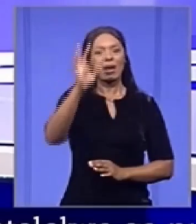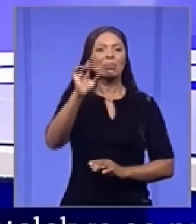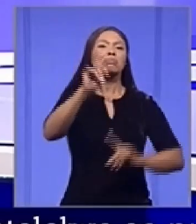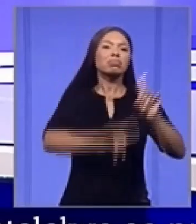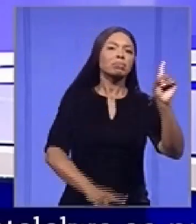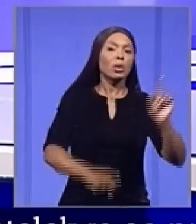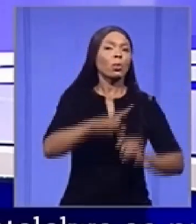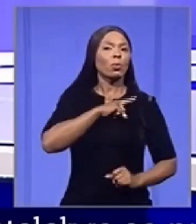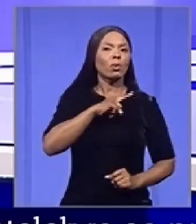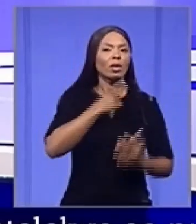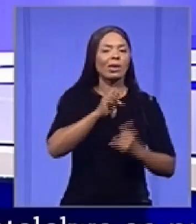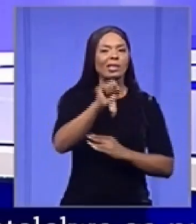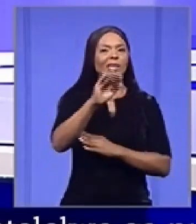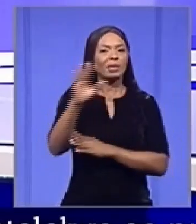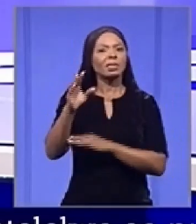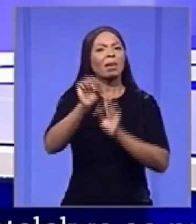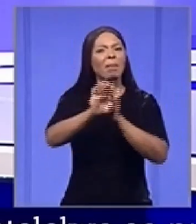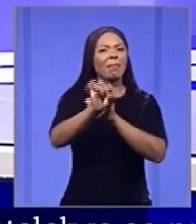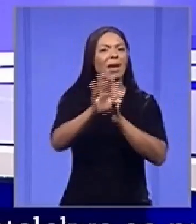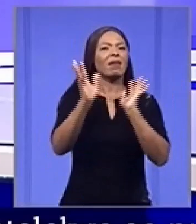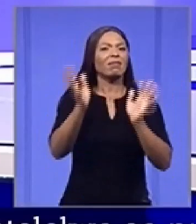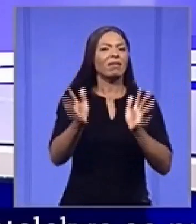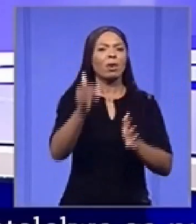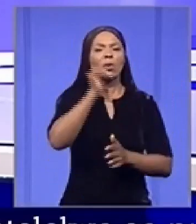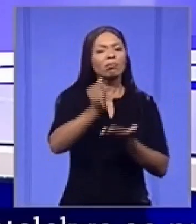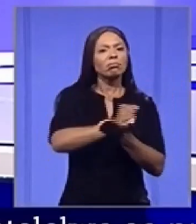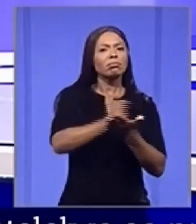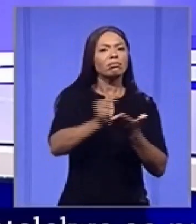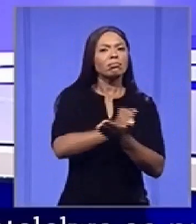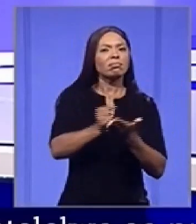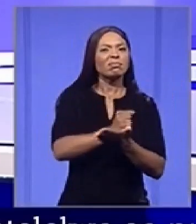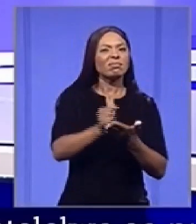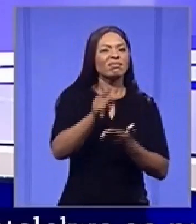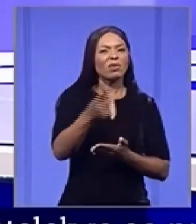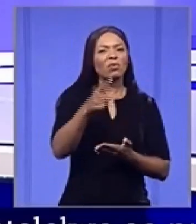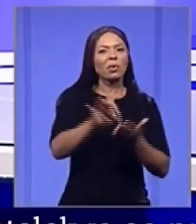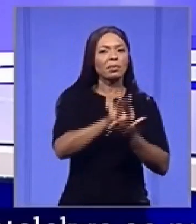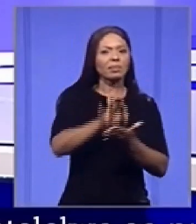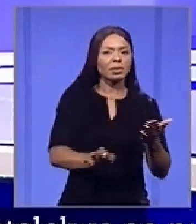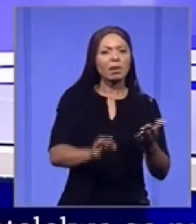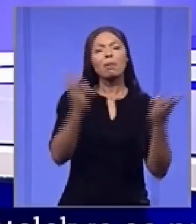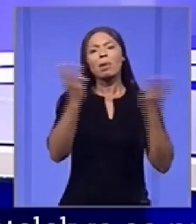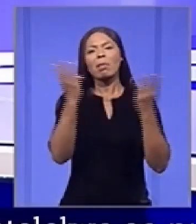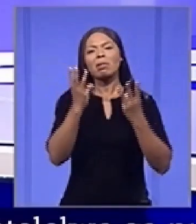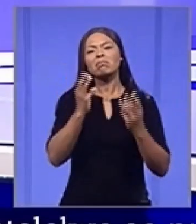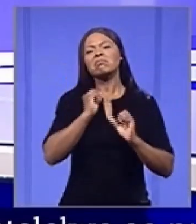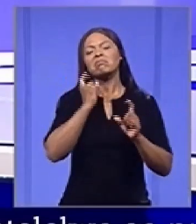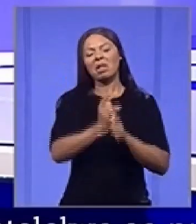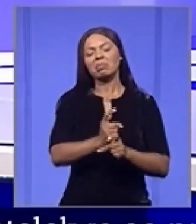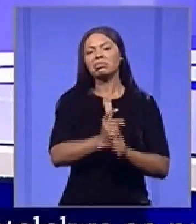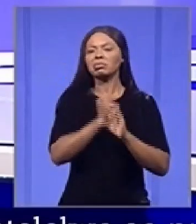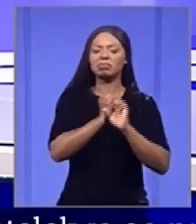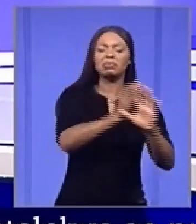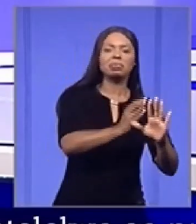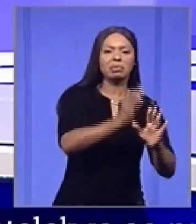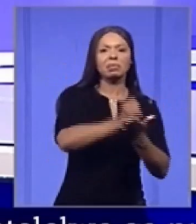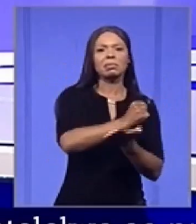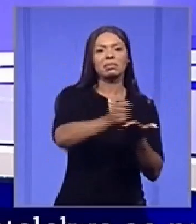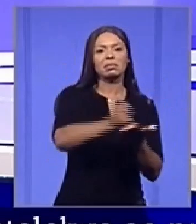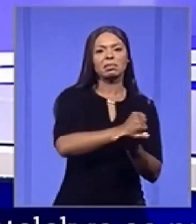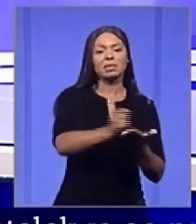latela morago ga pegelo ya SABC ka nako ya go ikwadisetsa ditlhopho mo baagi ba neng ba gana go ikwadisetsa ditlhopho. Baagi ba re ba tlile